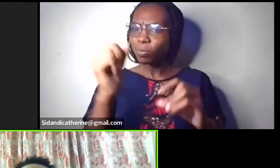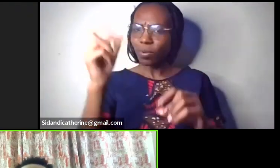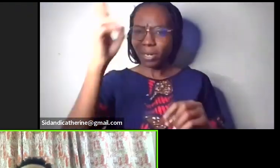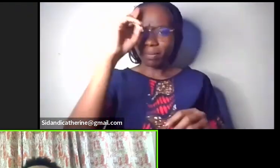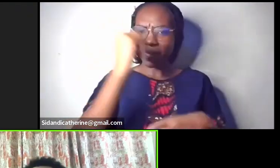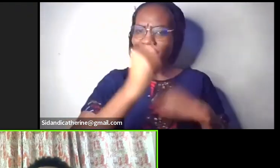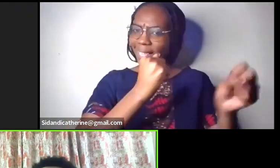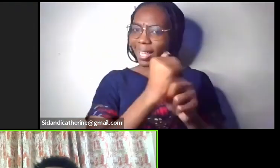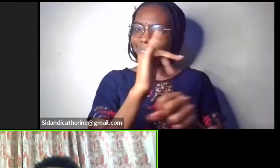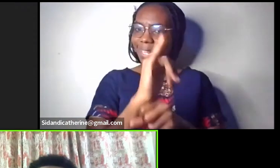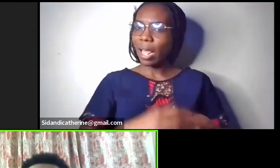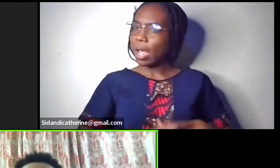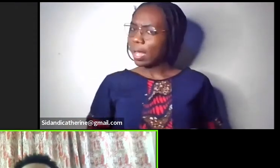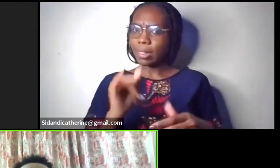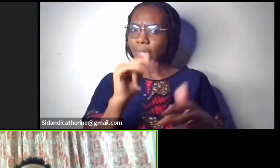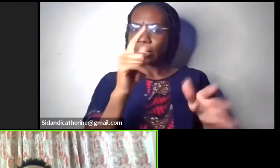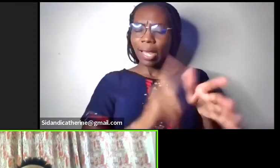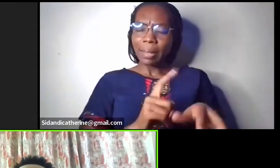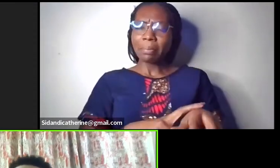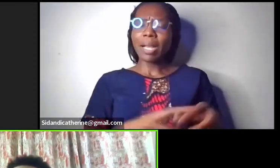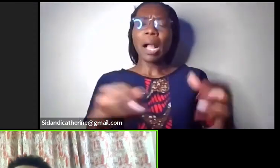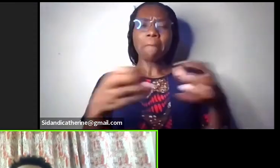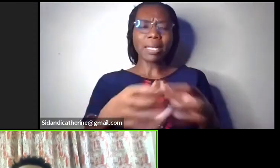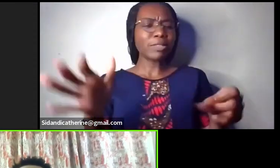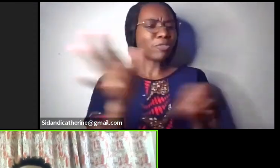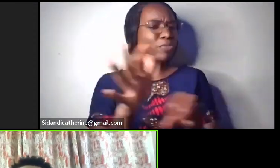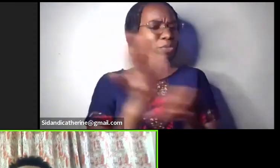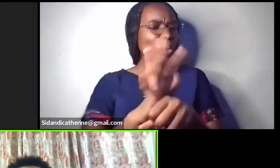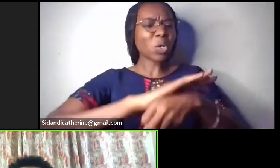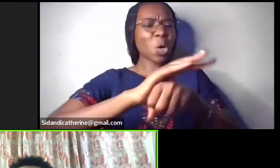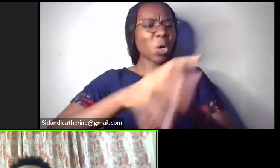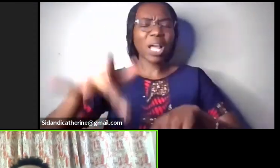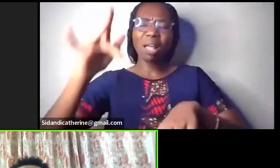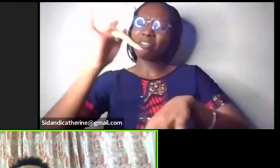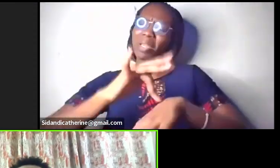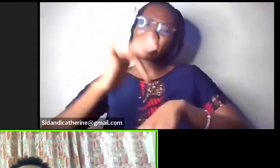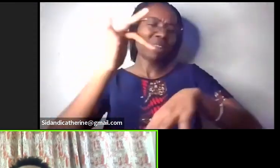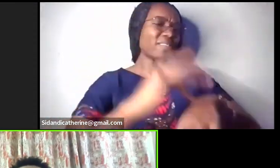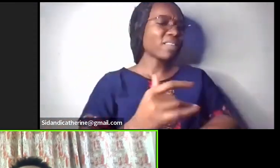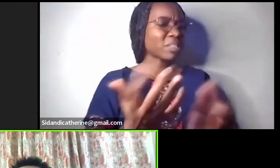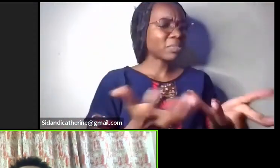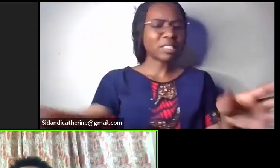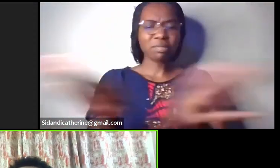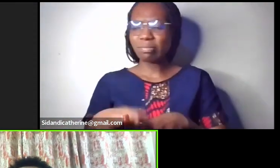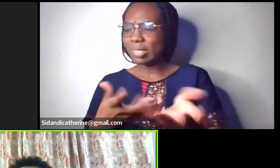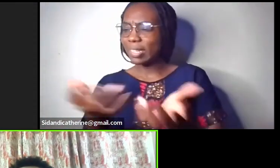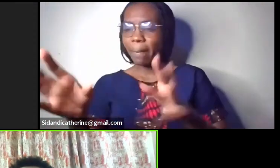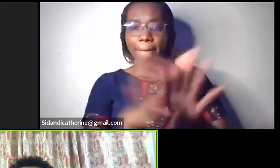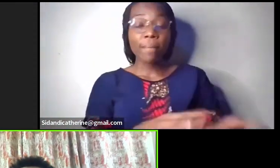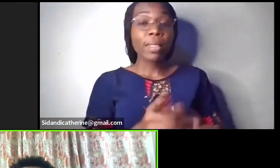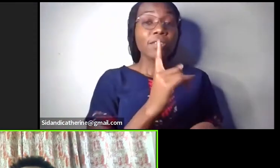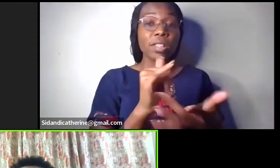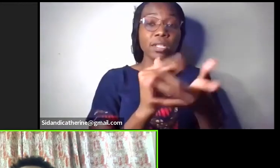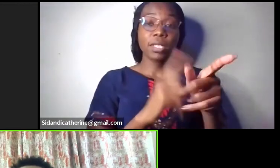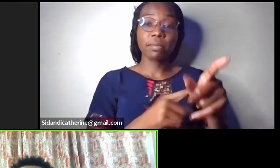a lot of companies shutting down, yeah, and COVID was coming, so some decided to lay off in anticipation